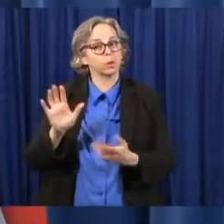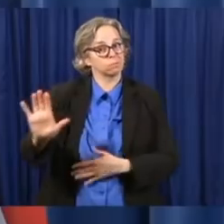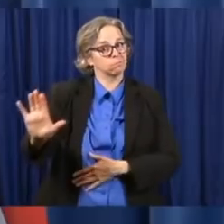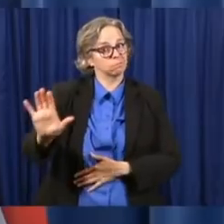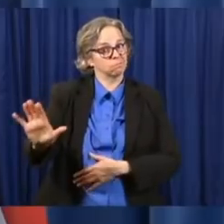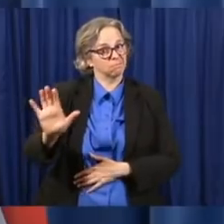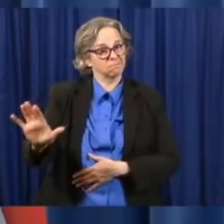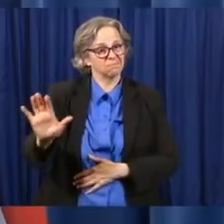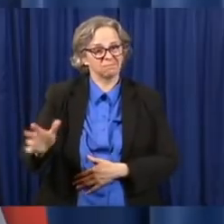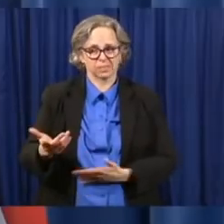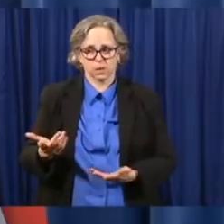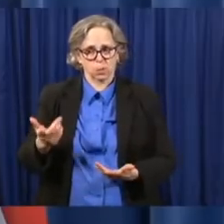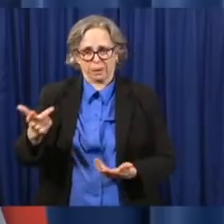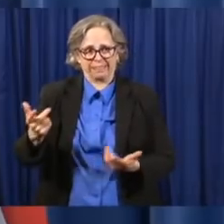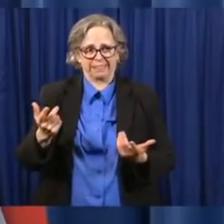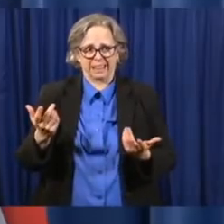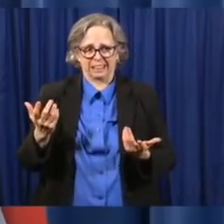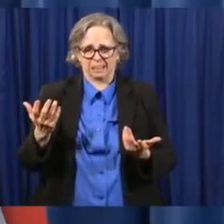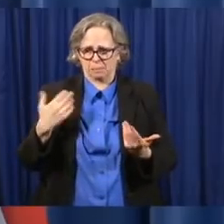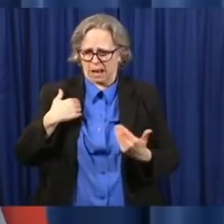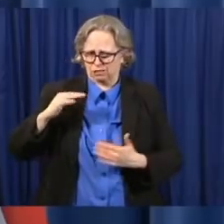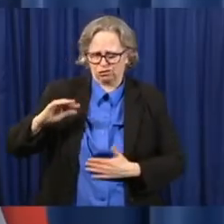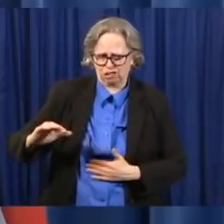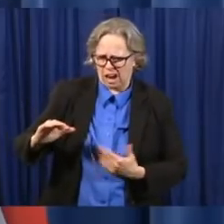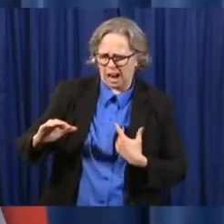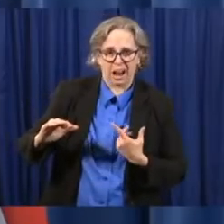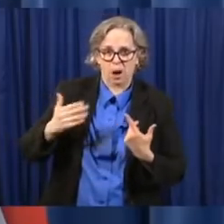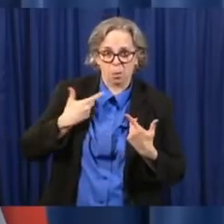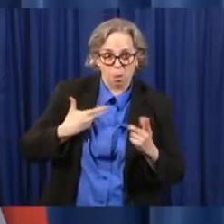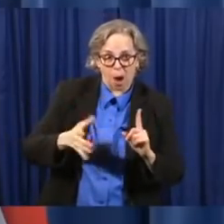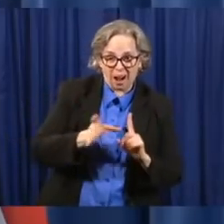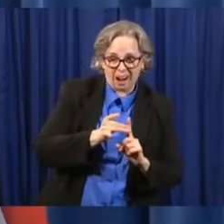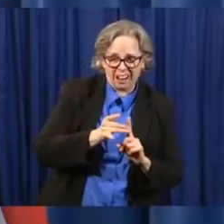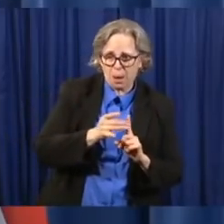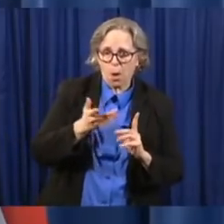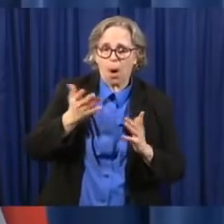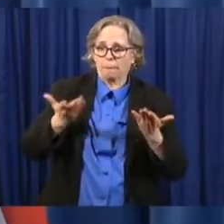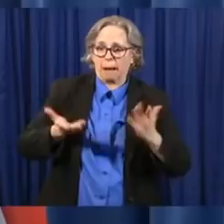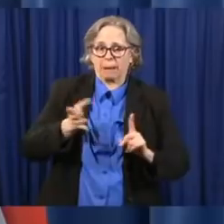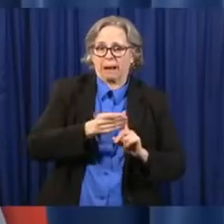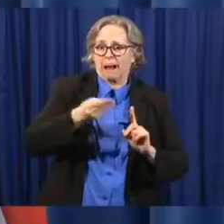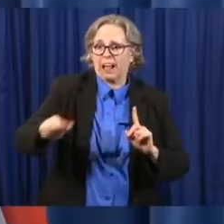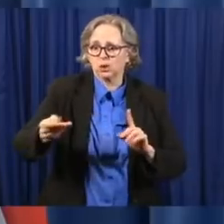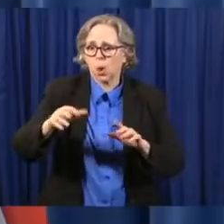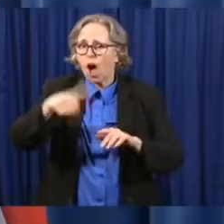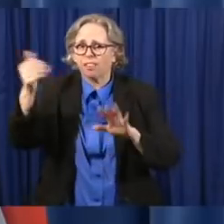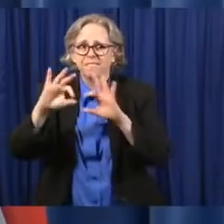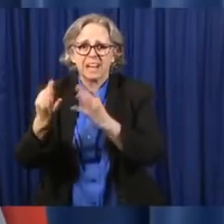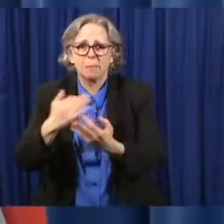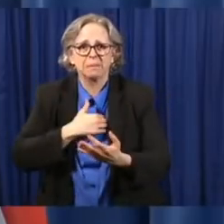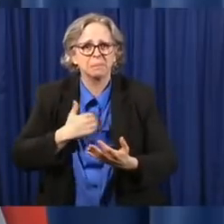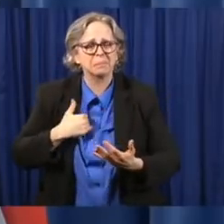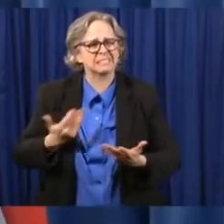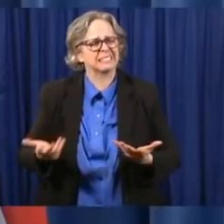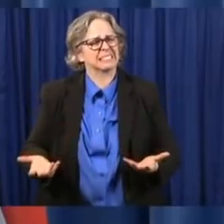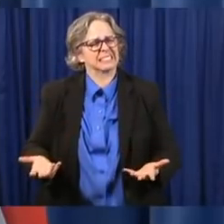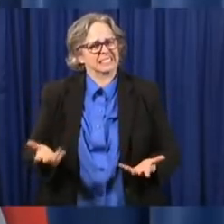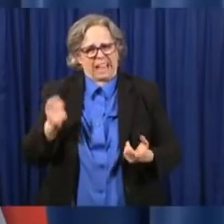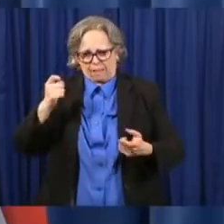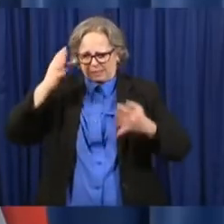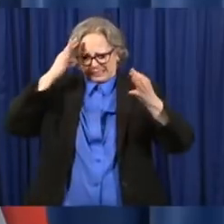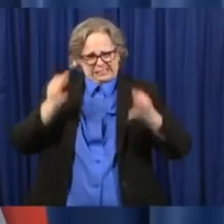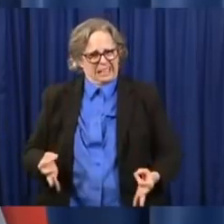and maybe infecting others. So people are going to have to, look at those things and make those